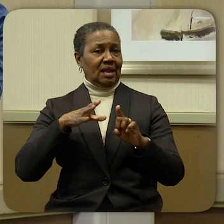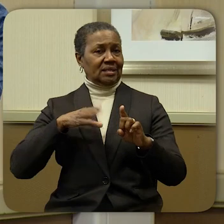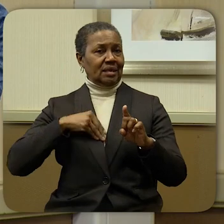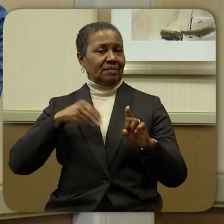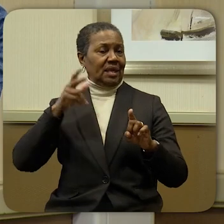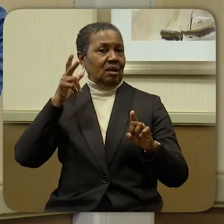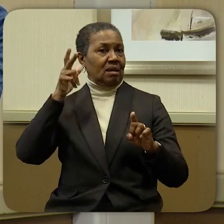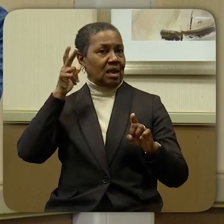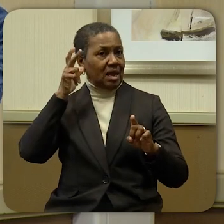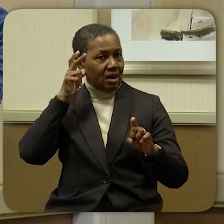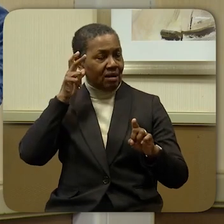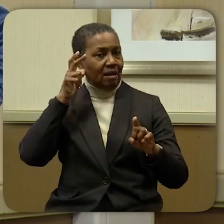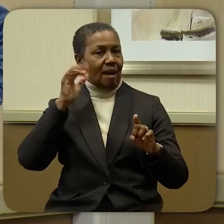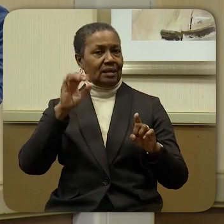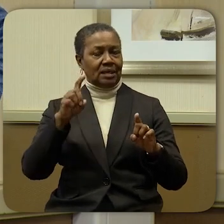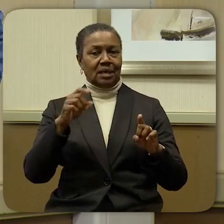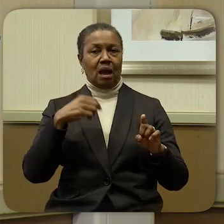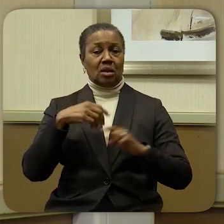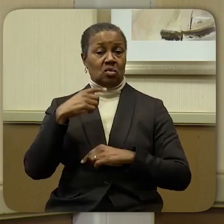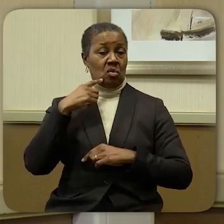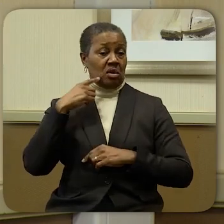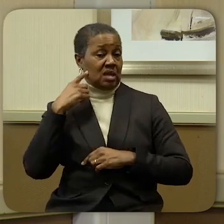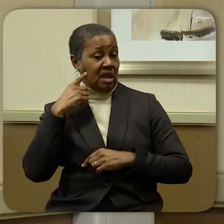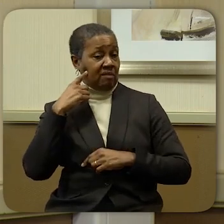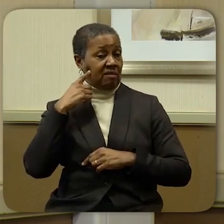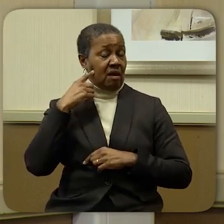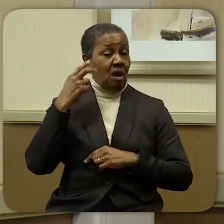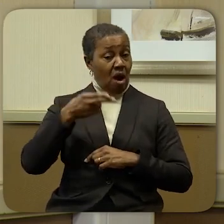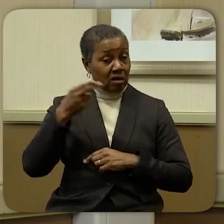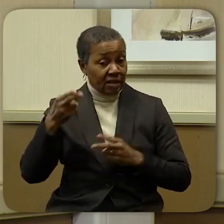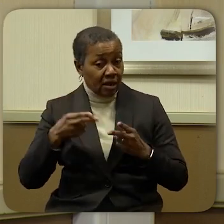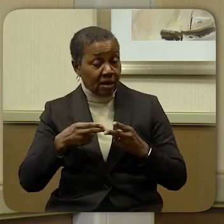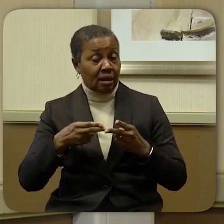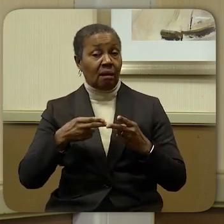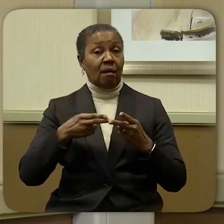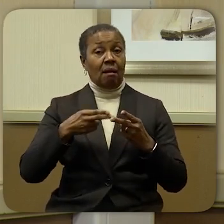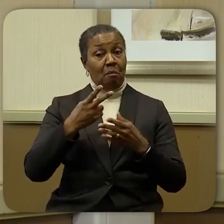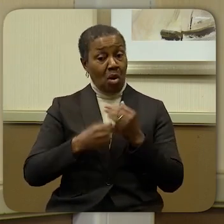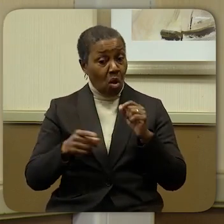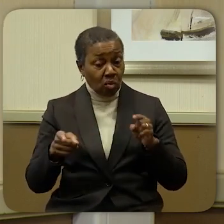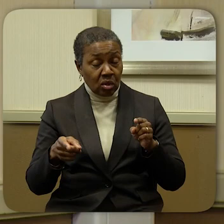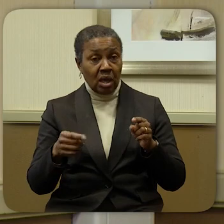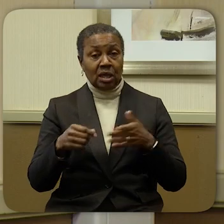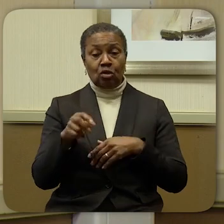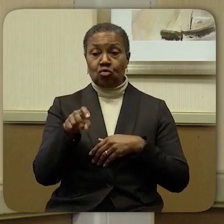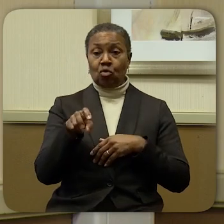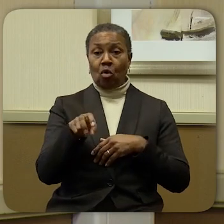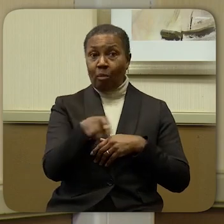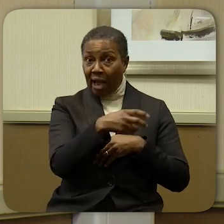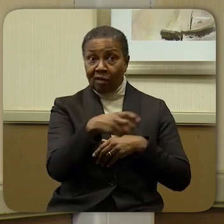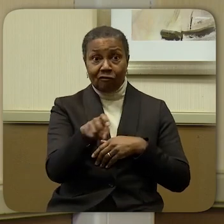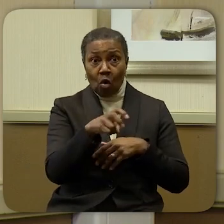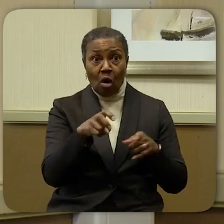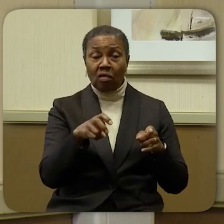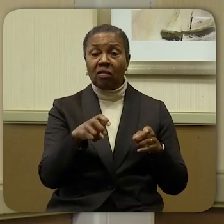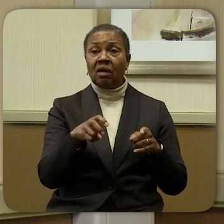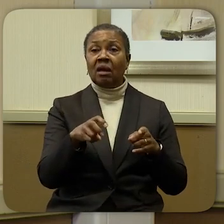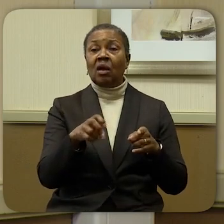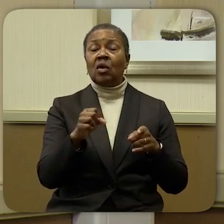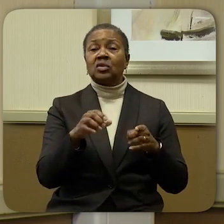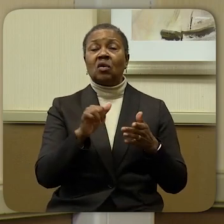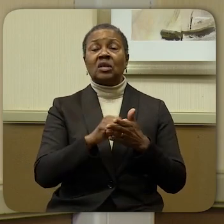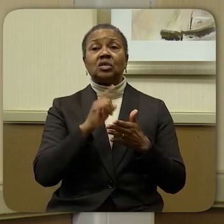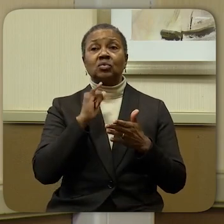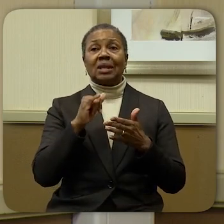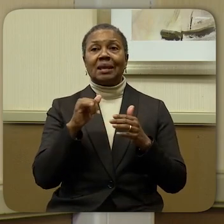identity. Are you deaf? Are you hearing? Are you hard of hearing? Are you both? Can you go back and forth between? So I feel like this is